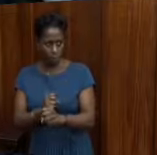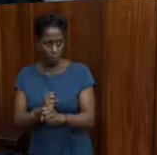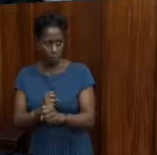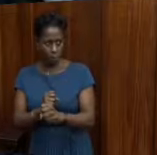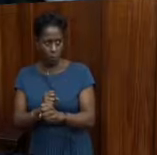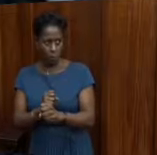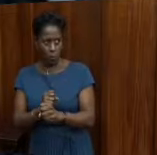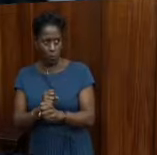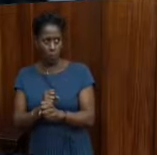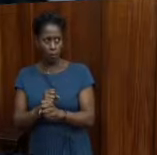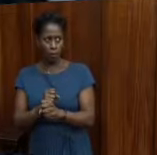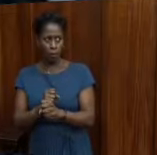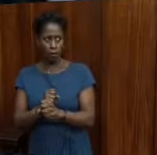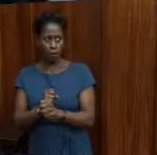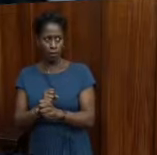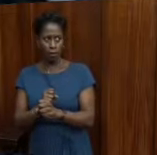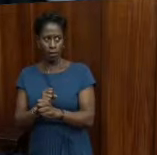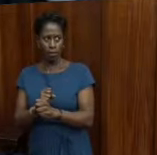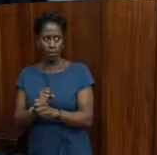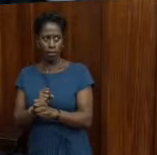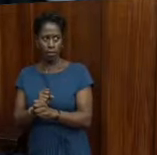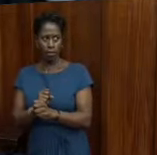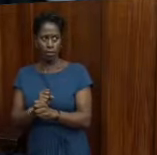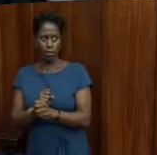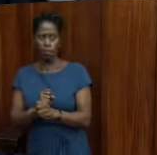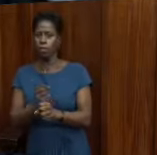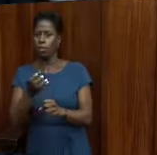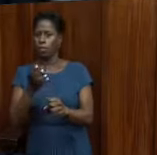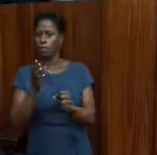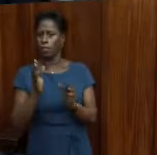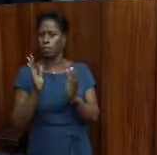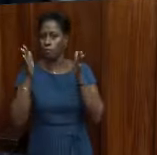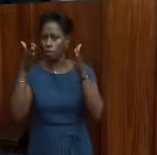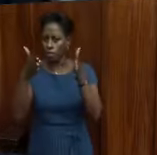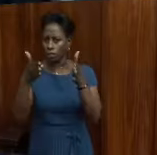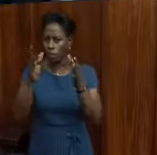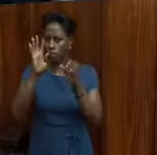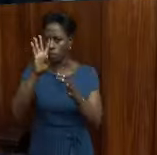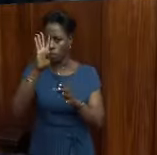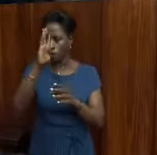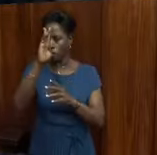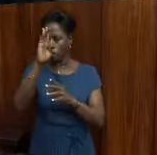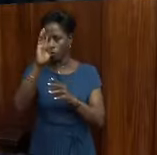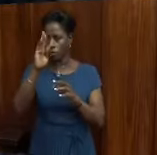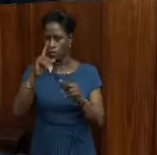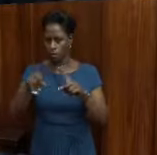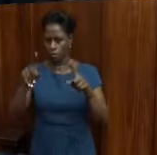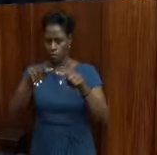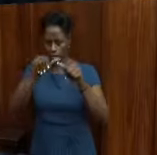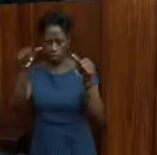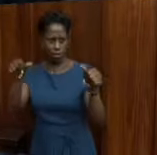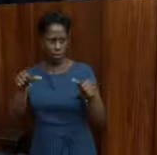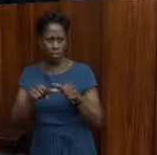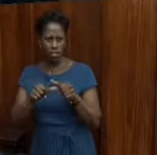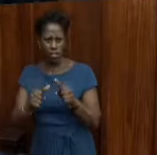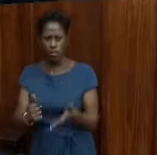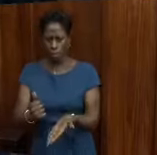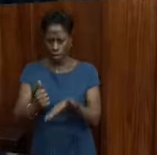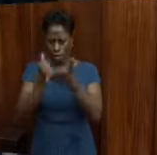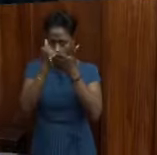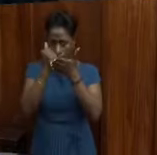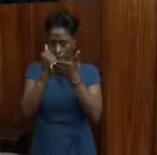Afolis College, will focus on four specialized areas: health aid, hospitality, digital and creative entrepreneurship,